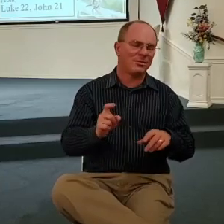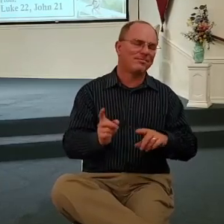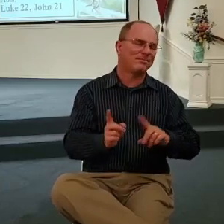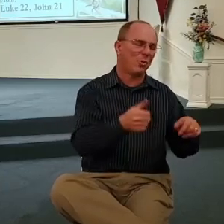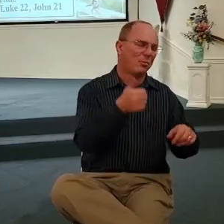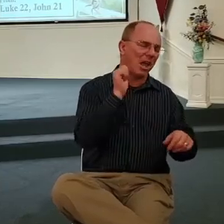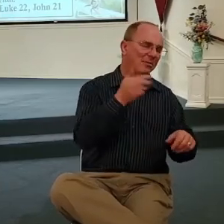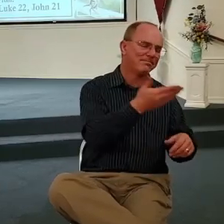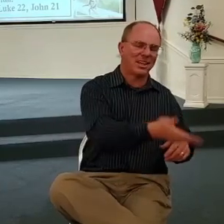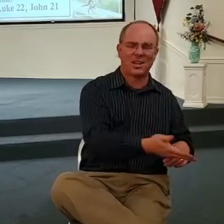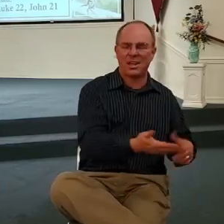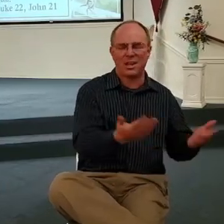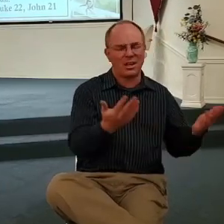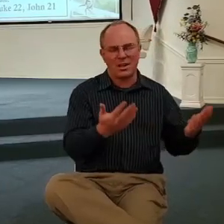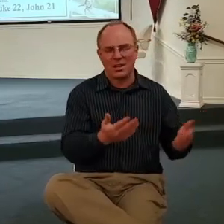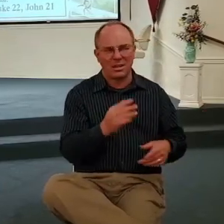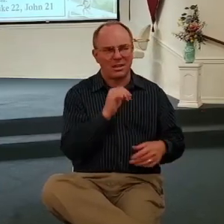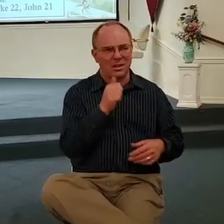I know before I was a Christian,